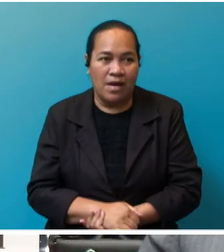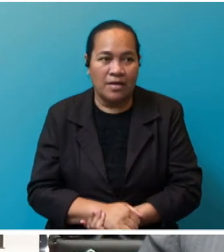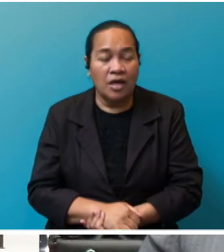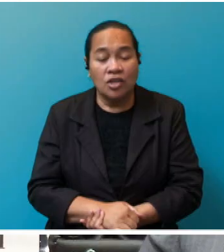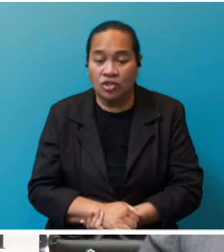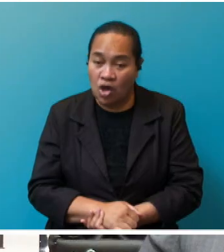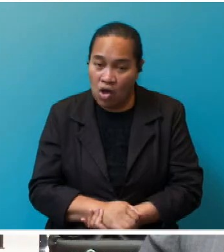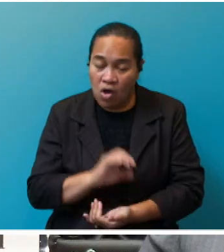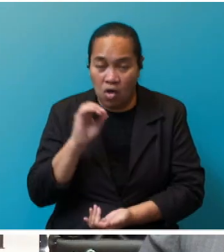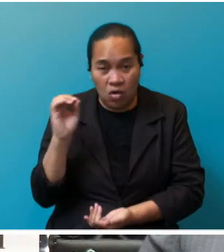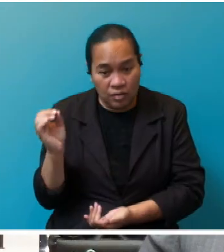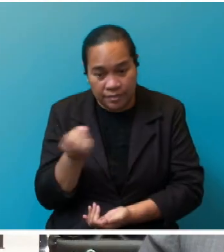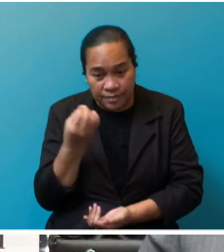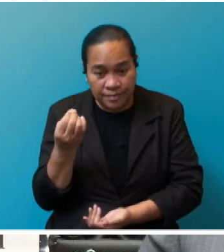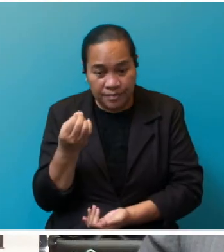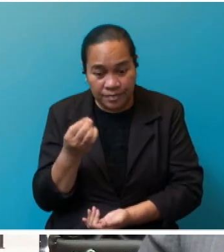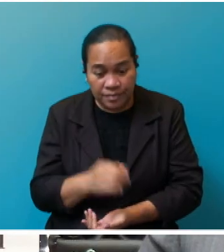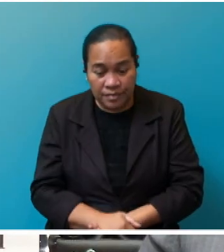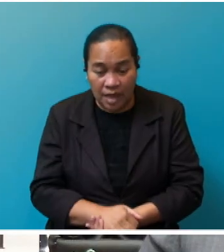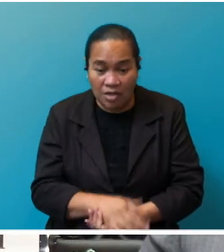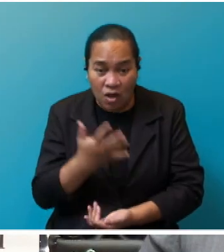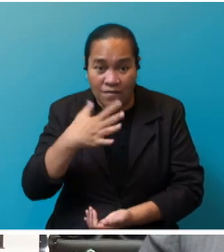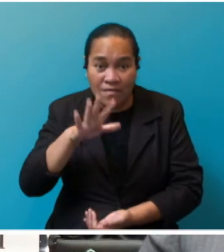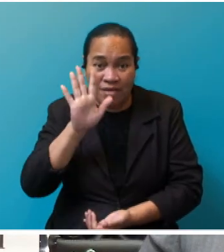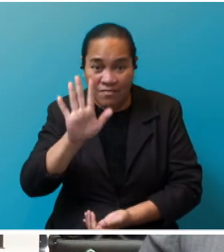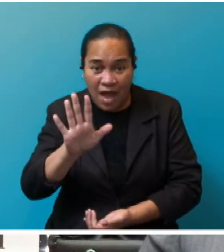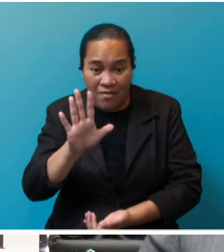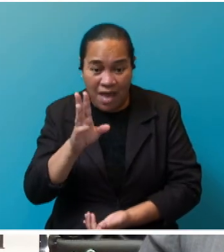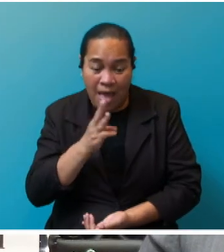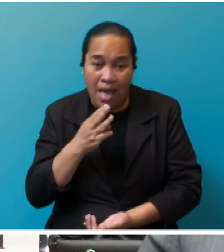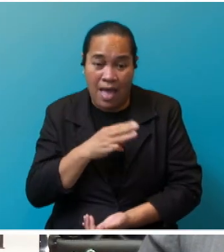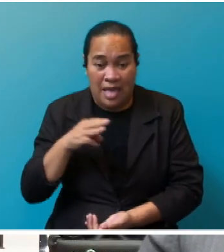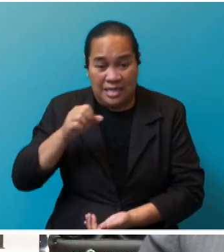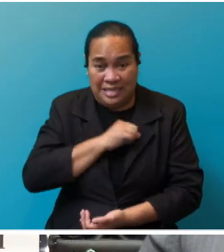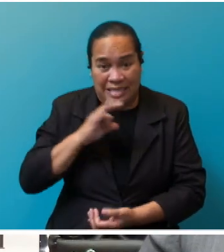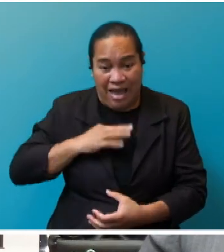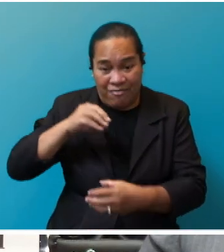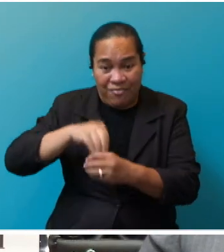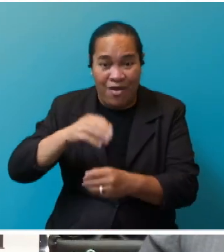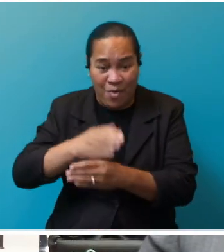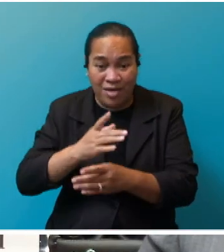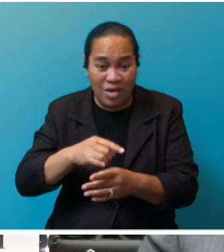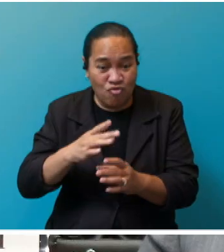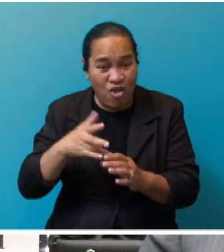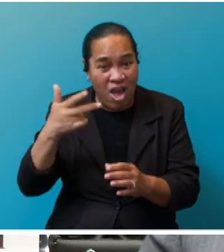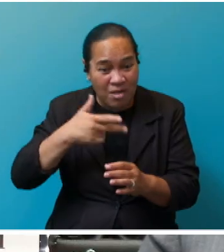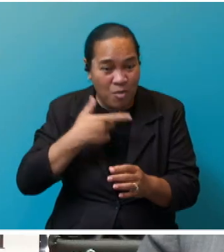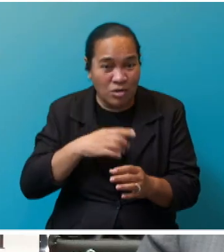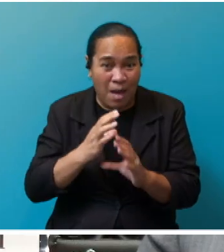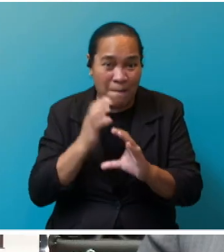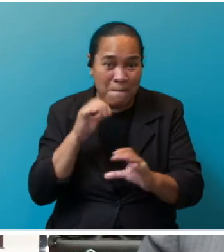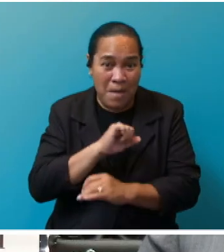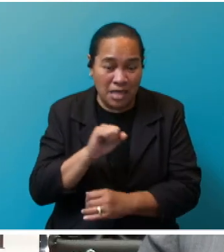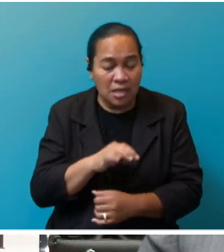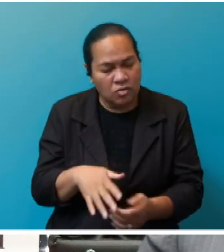Honourable Speaker, that those 55 members of the staff of Sheraton are in good hands. And the bus is